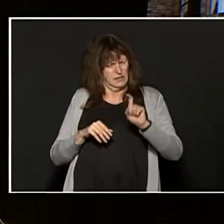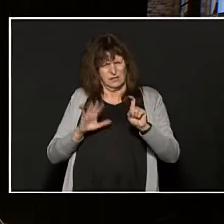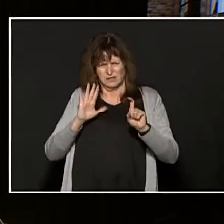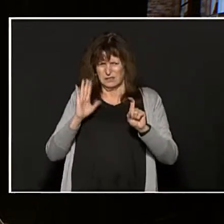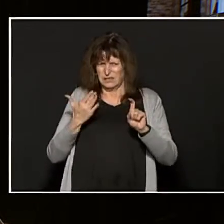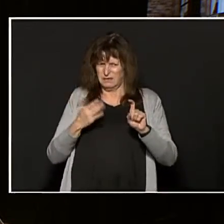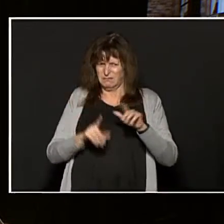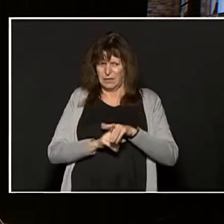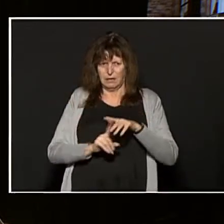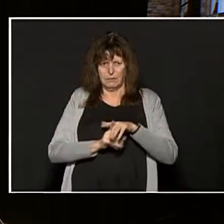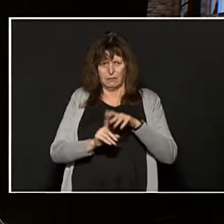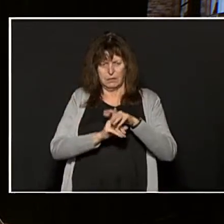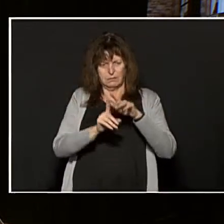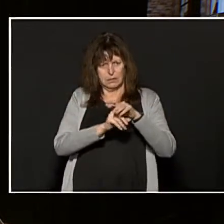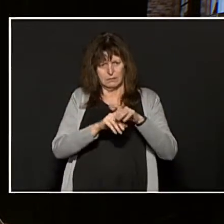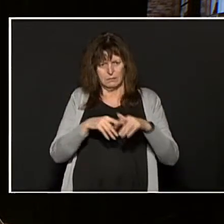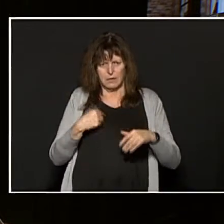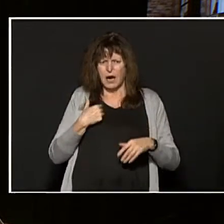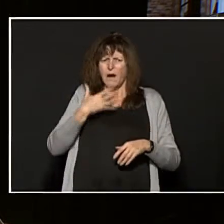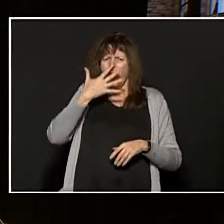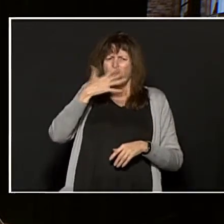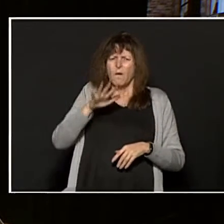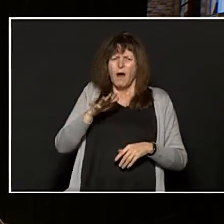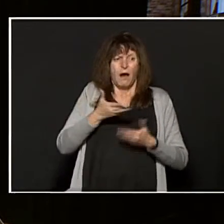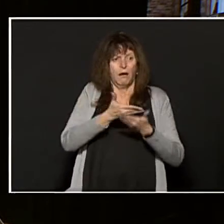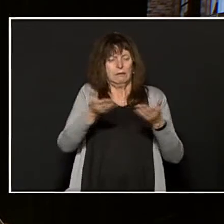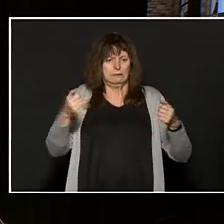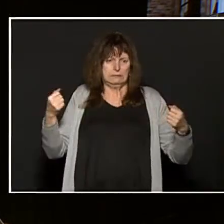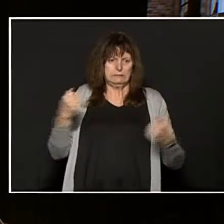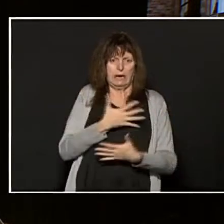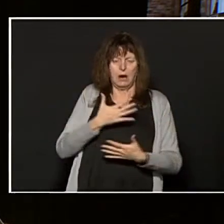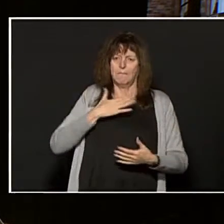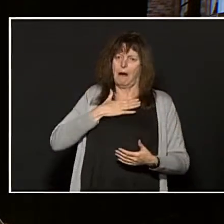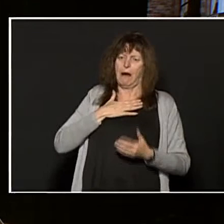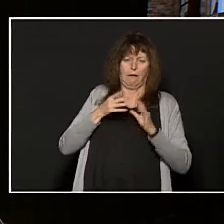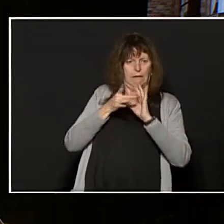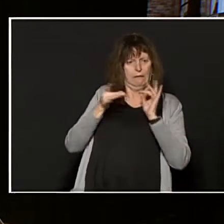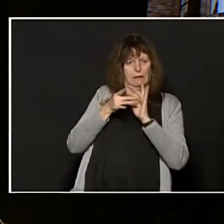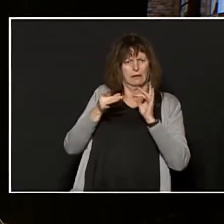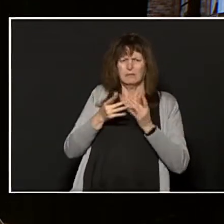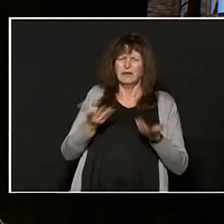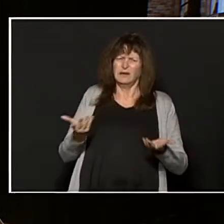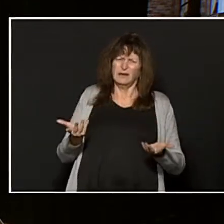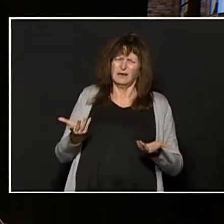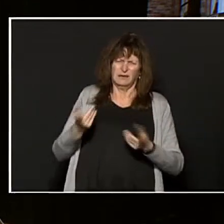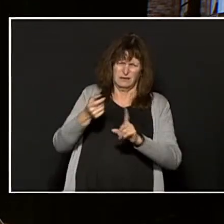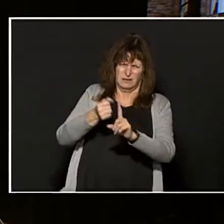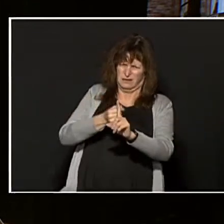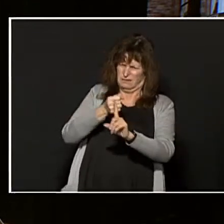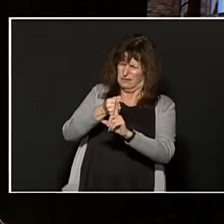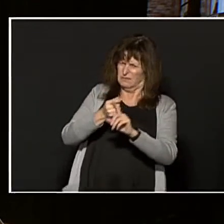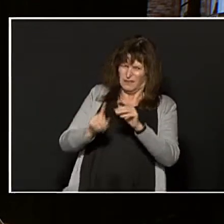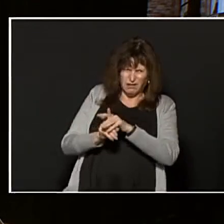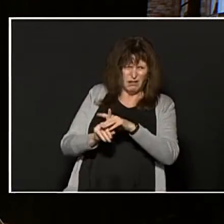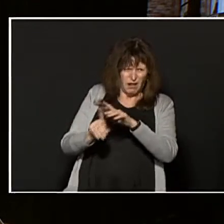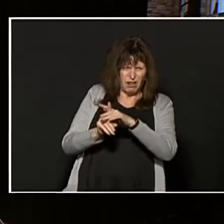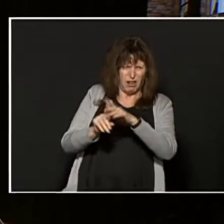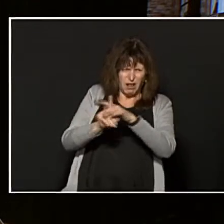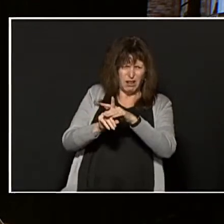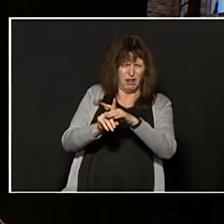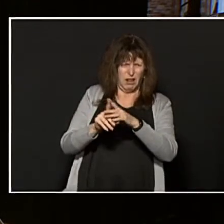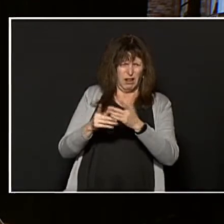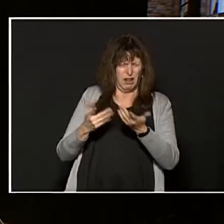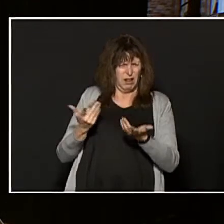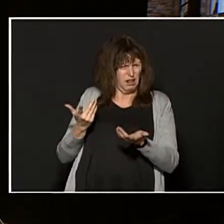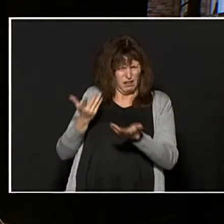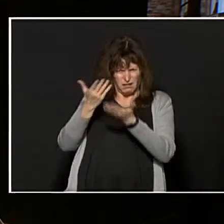people from getting it. That's not the message. But can you explain why we're getting these side effects? And what do they mean? As in, does